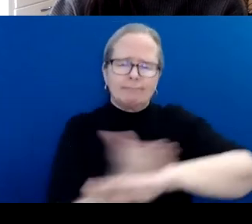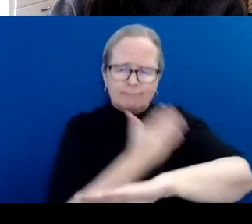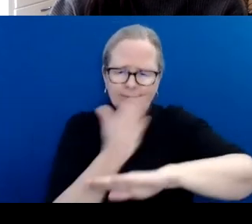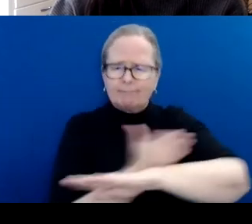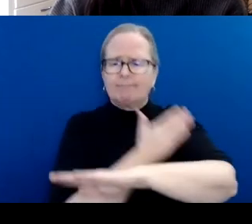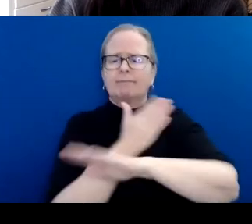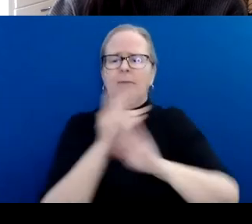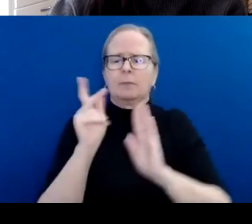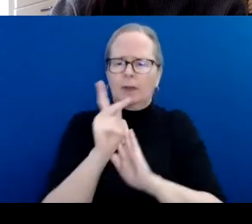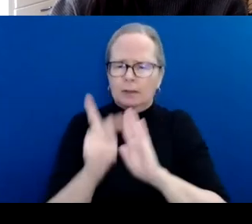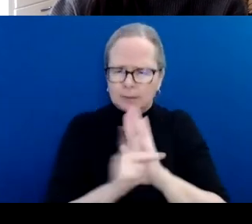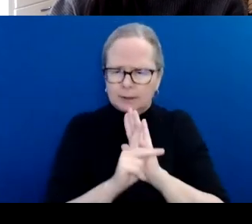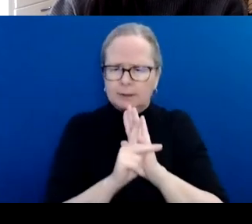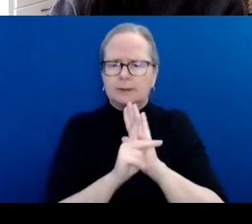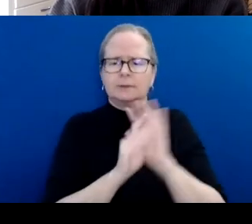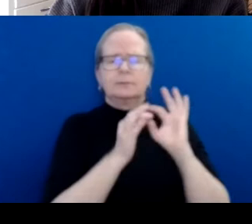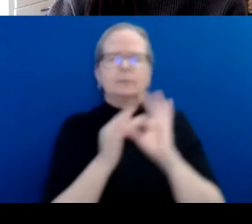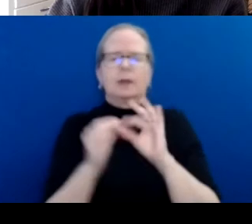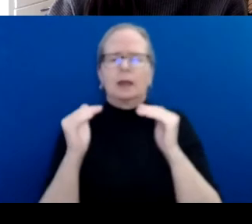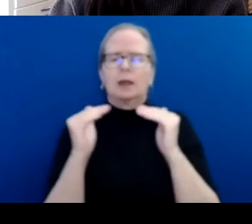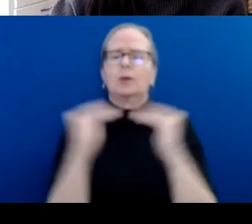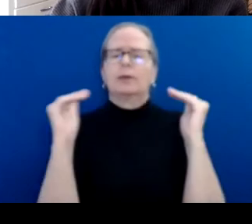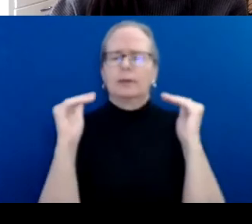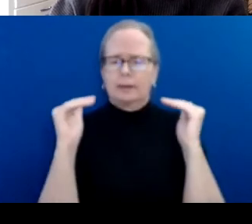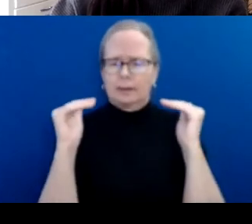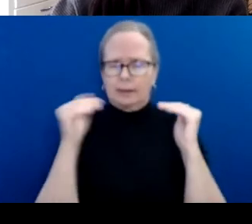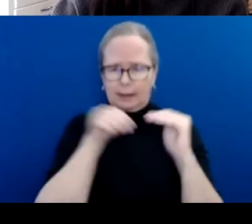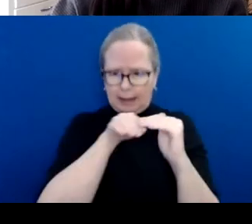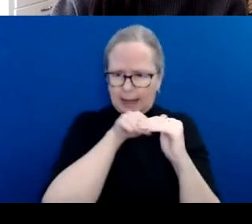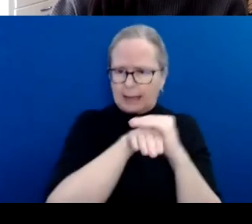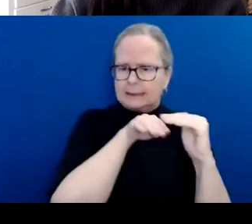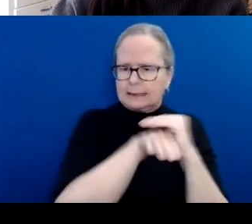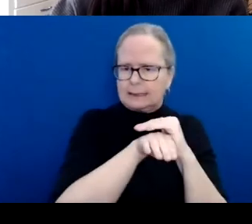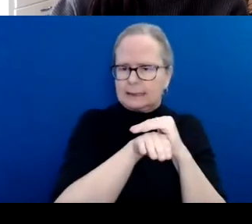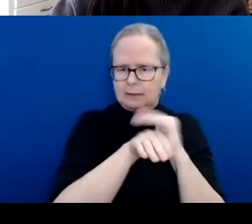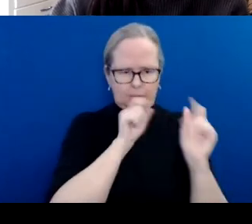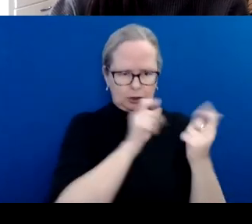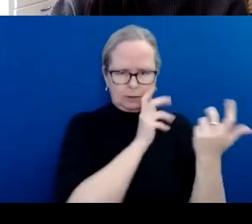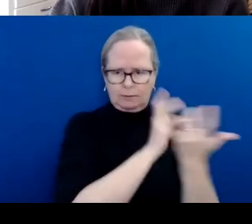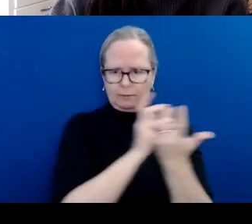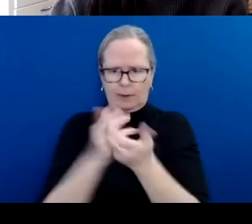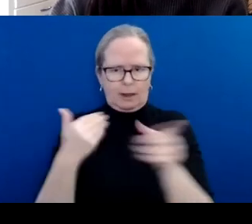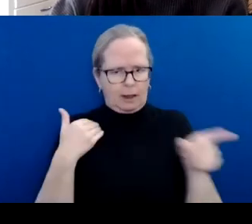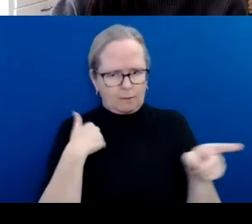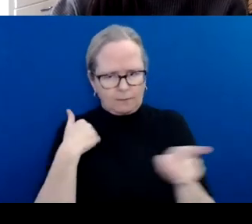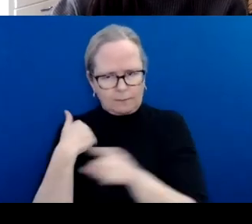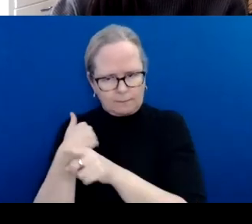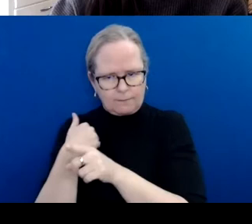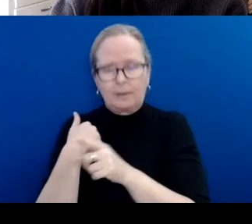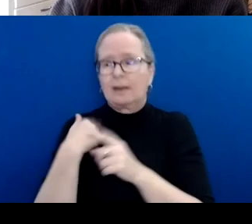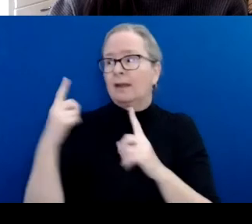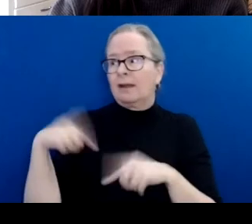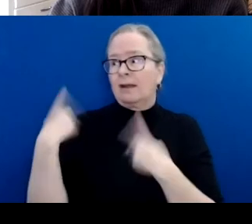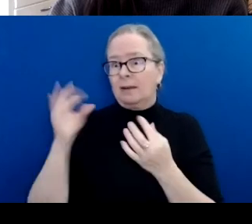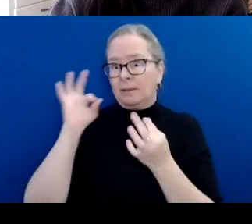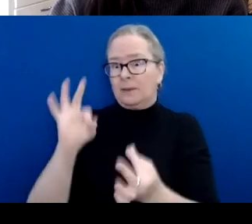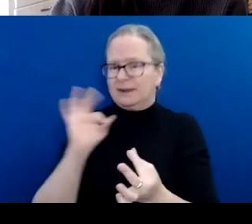accommodation, we still have a long way to go. We aim to continue building relationships and learning from our